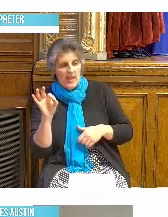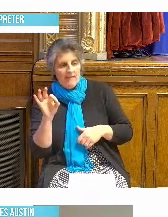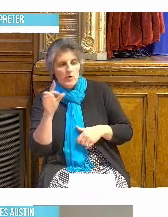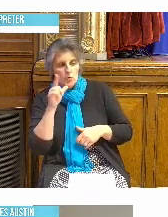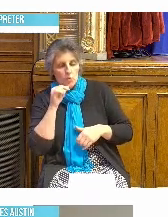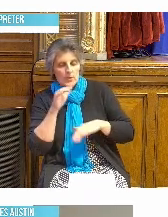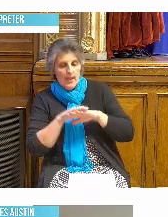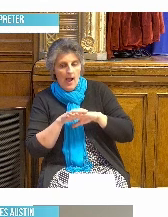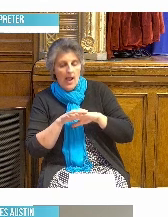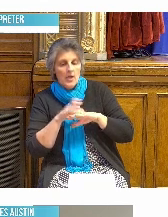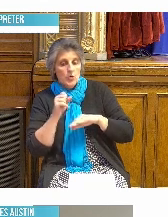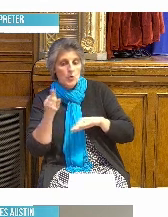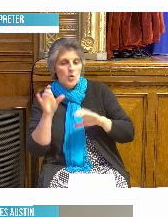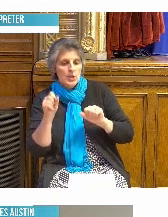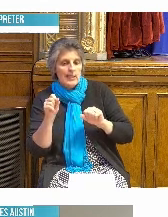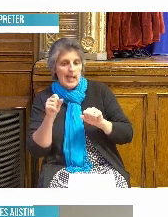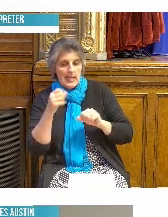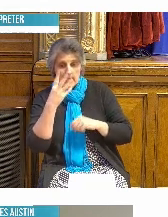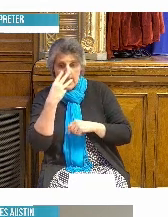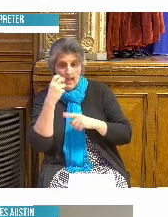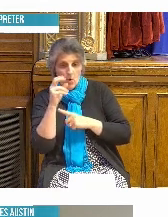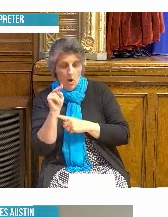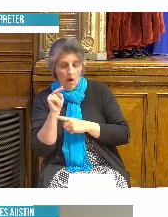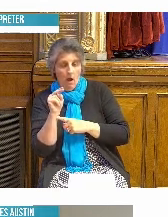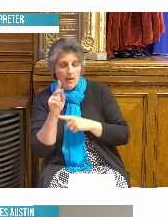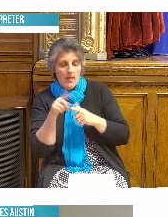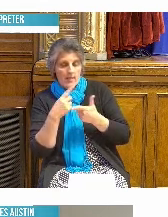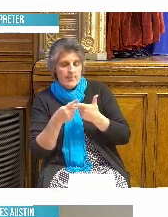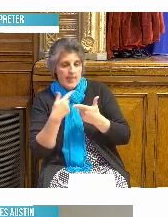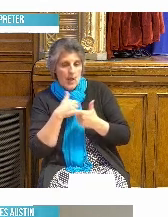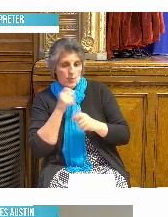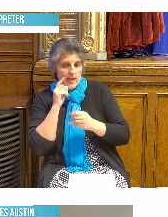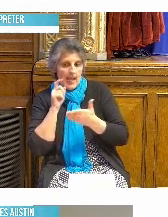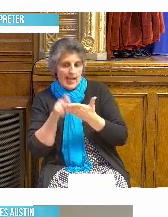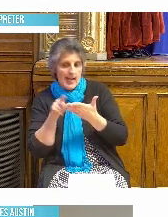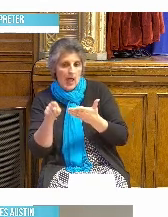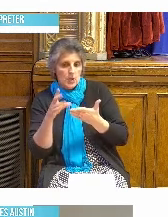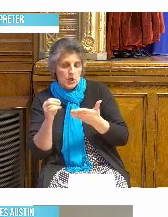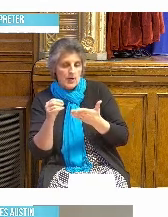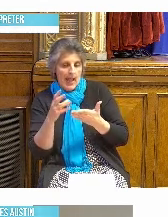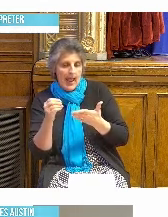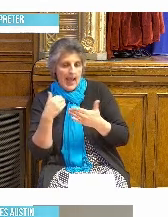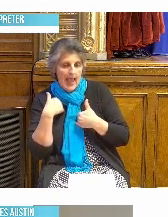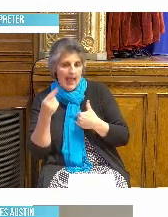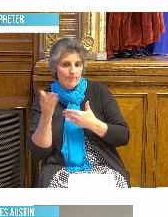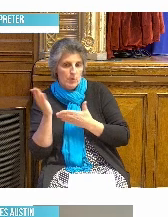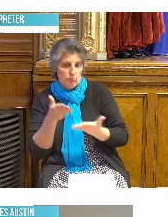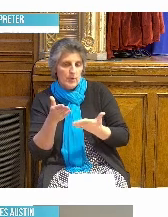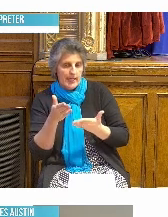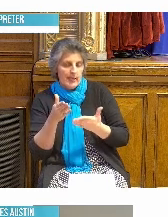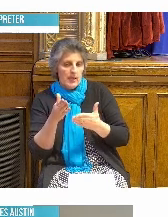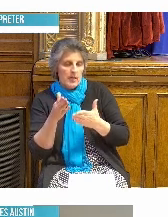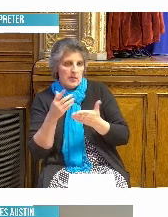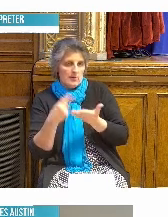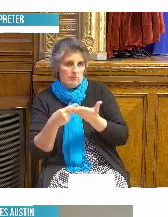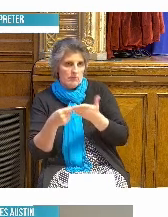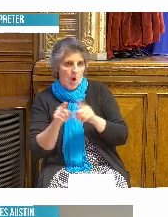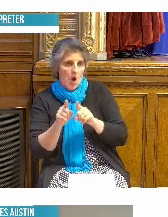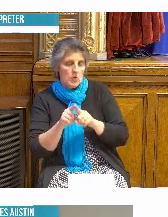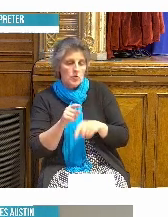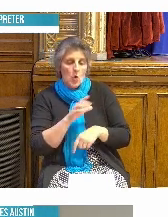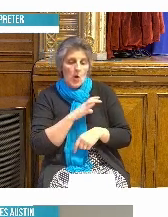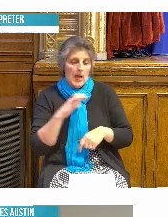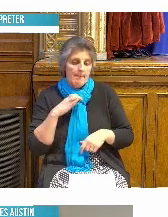who's on, and so if she can turn her camera on, we can acknowledge her and have her bring greetings as well. So